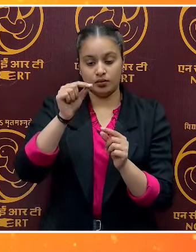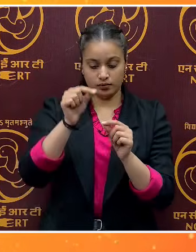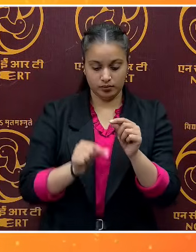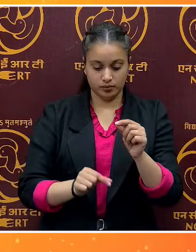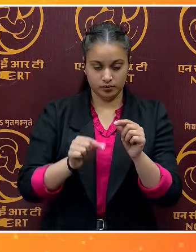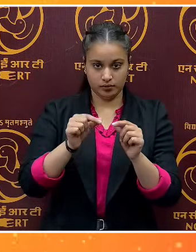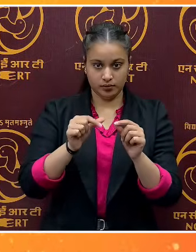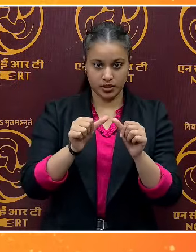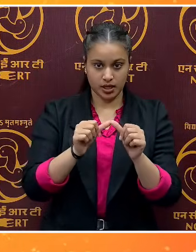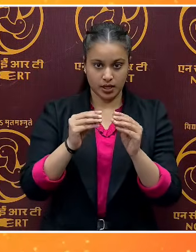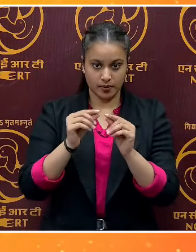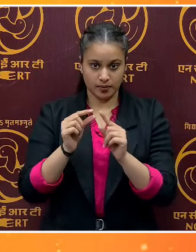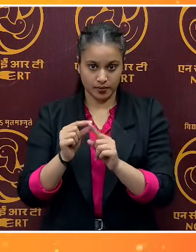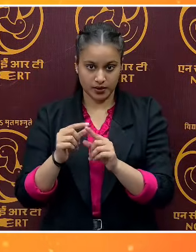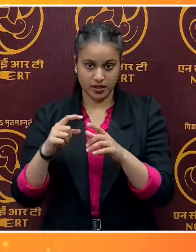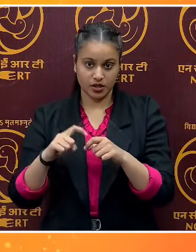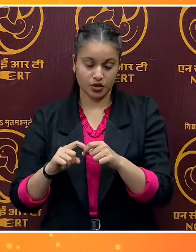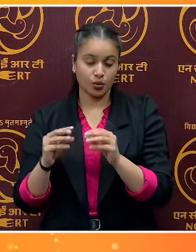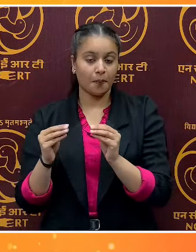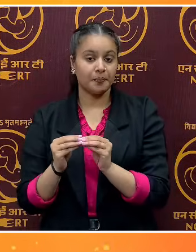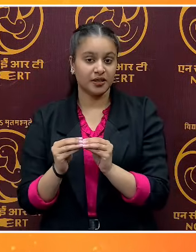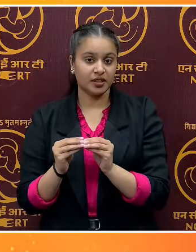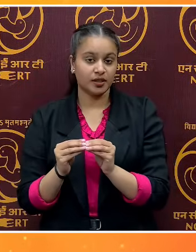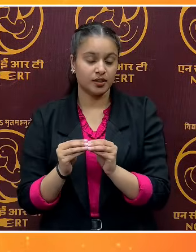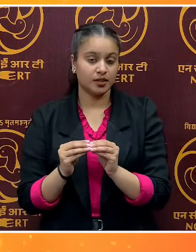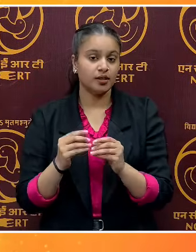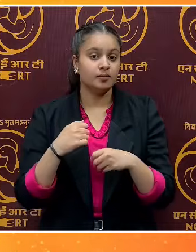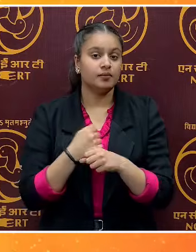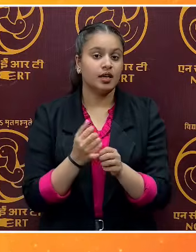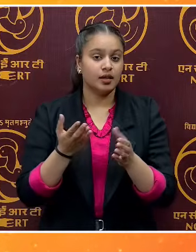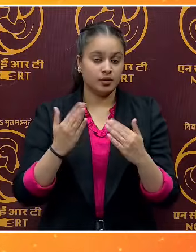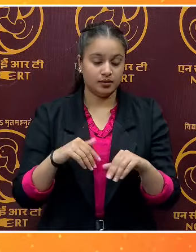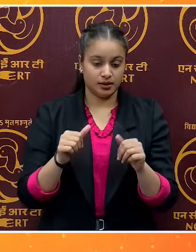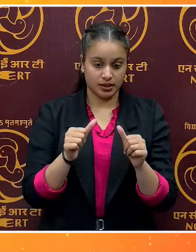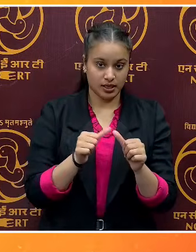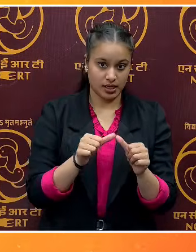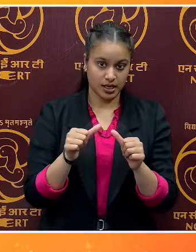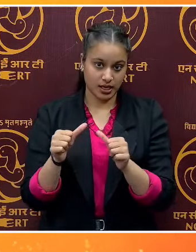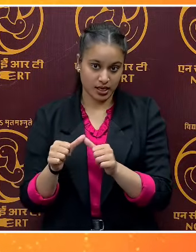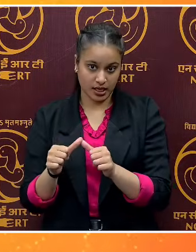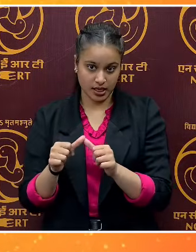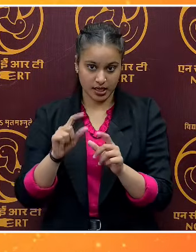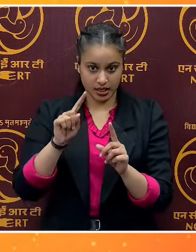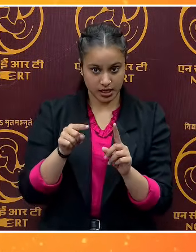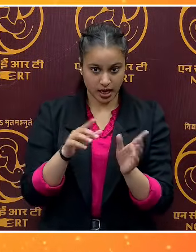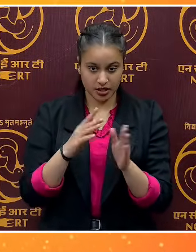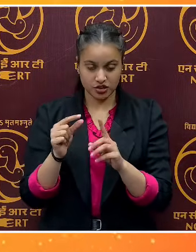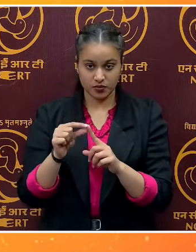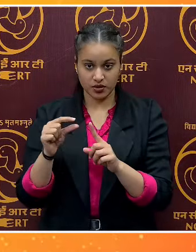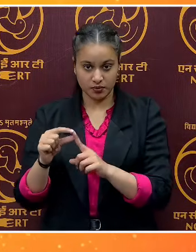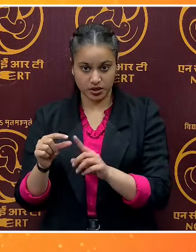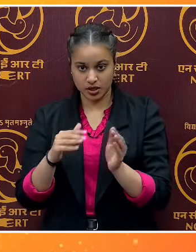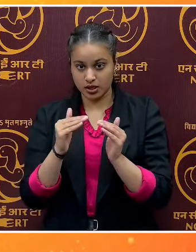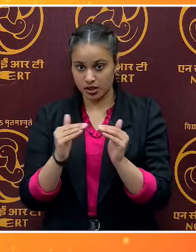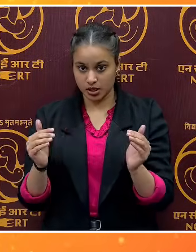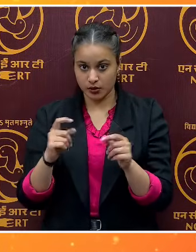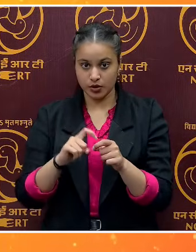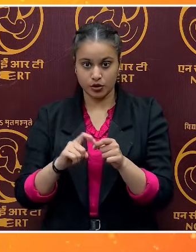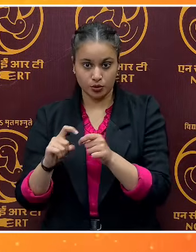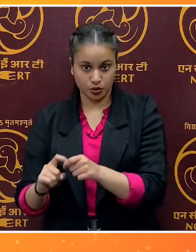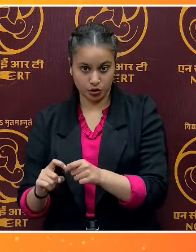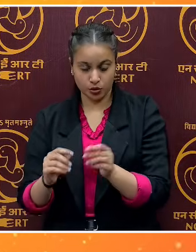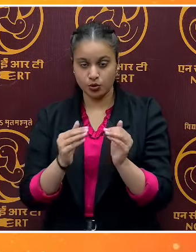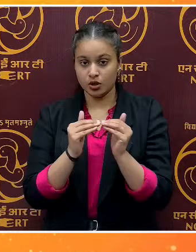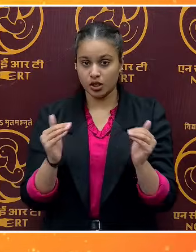Q and B such that A dash is equal to PP dash is equal to QQ dash